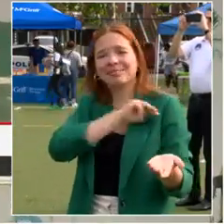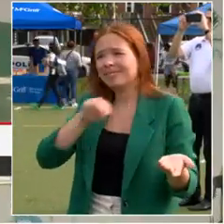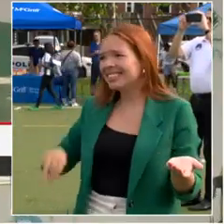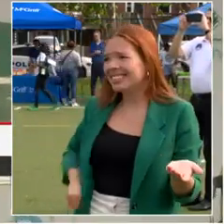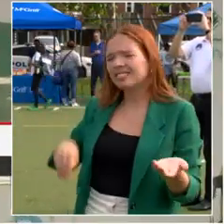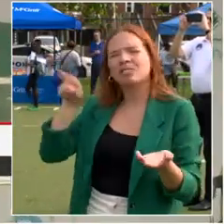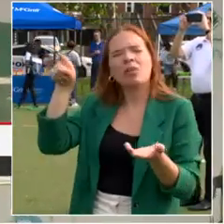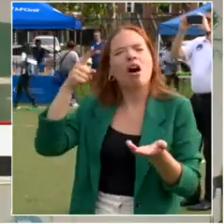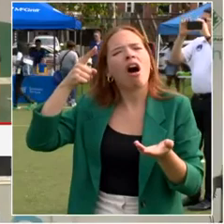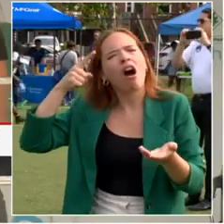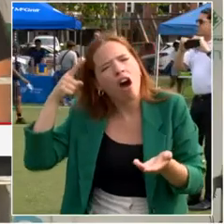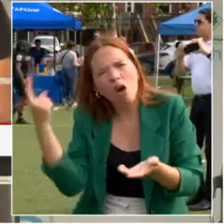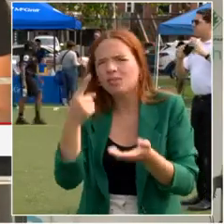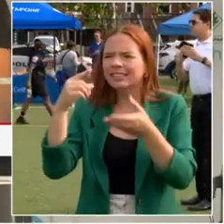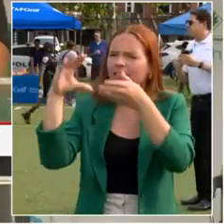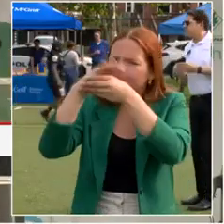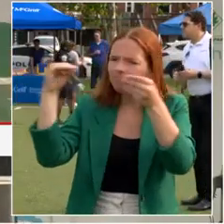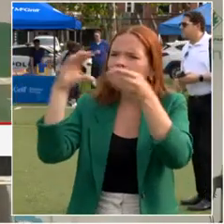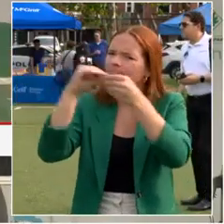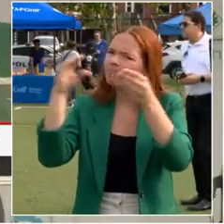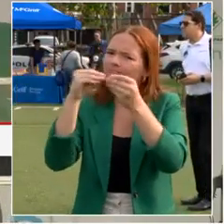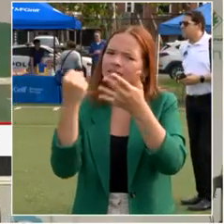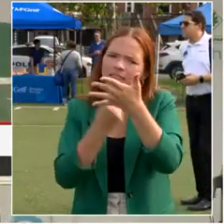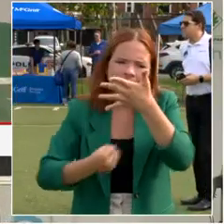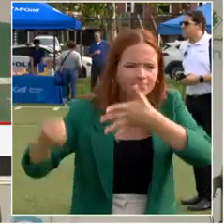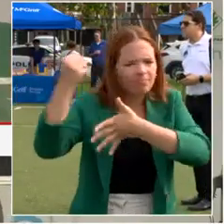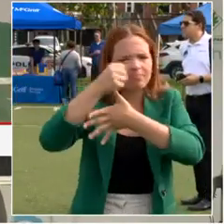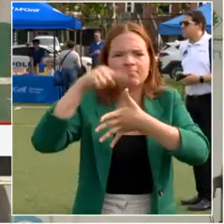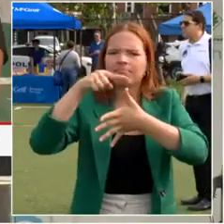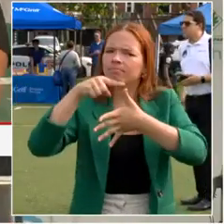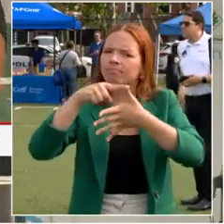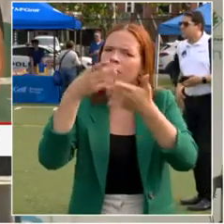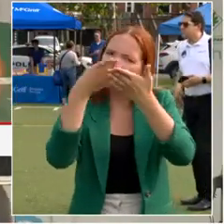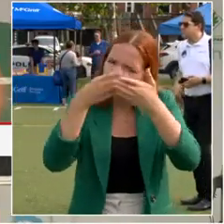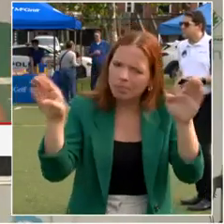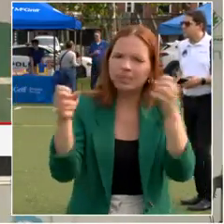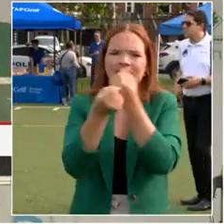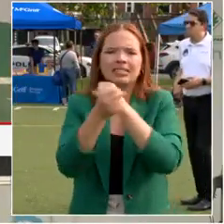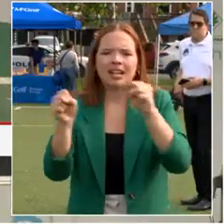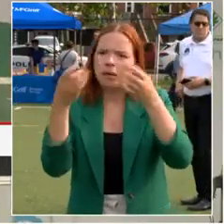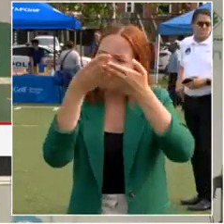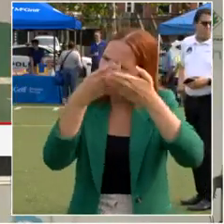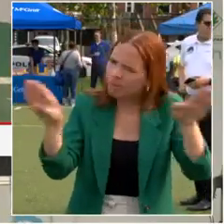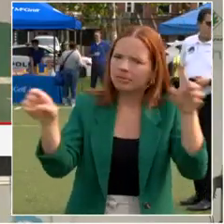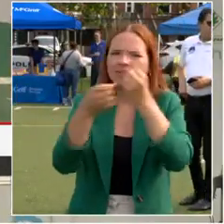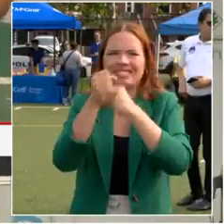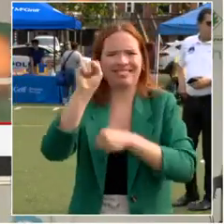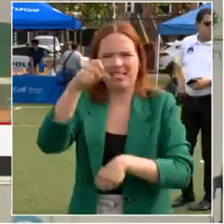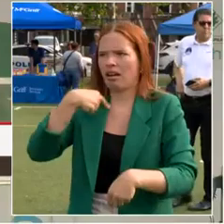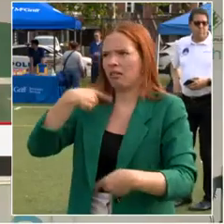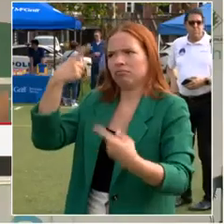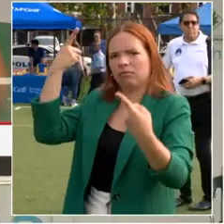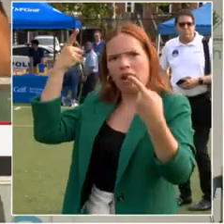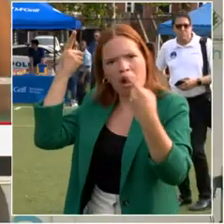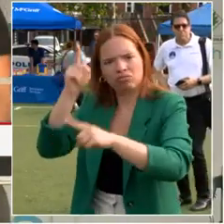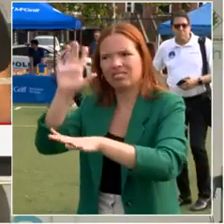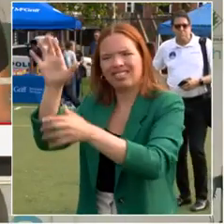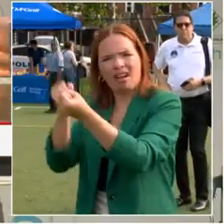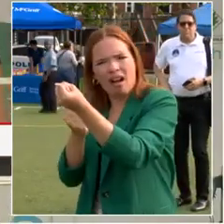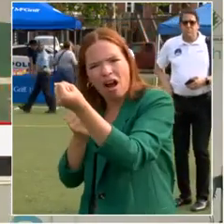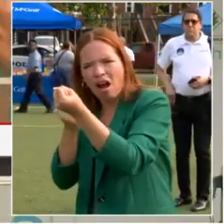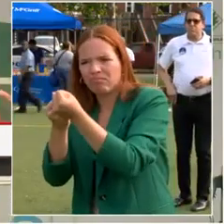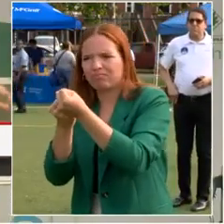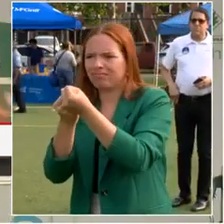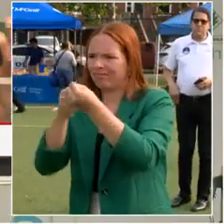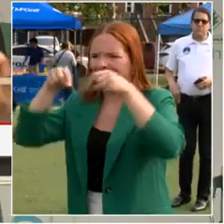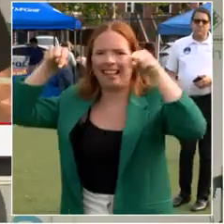will make our city safer together. That I feel confident of, right? That we feel confident of. And so tonight, and all across our city